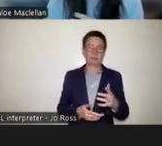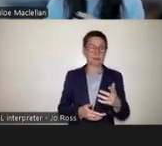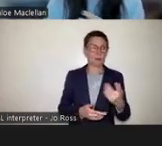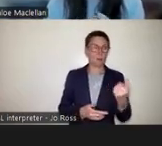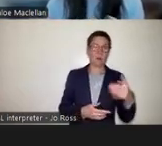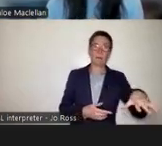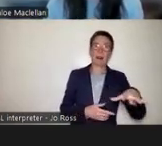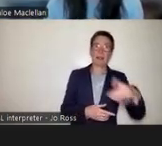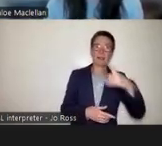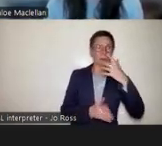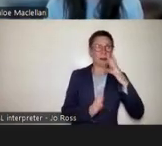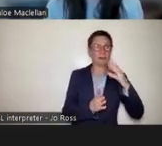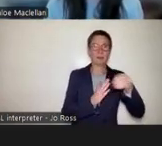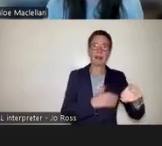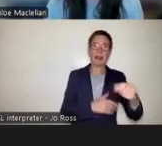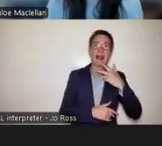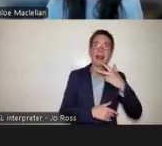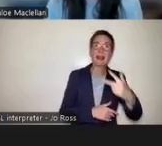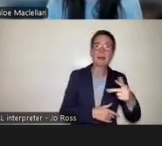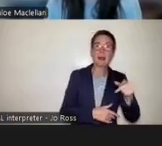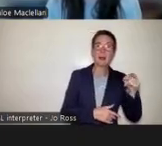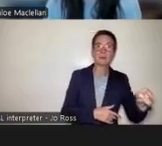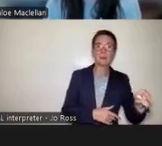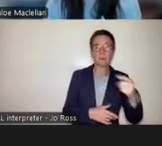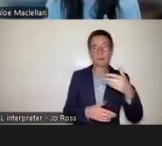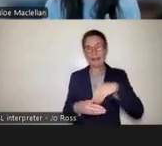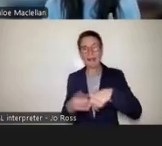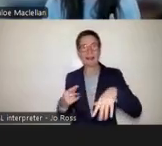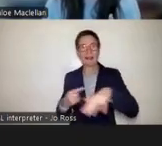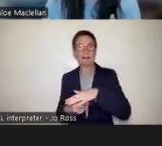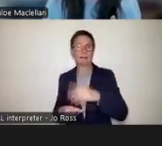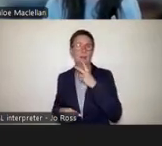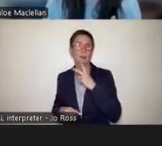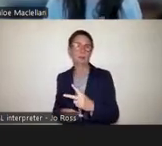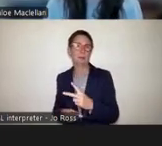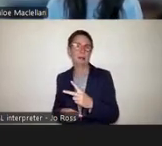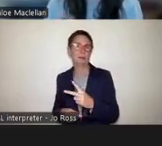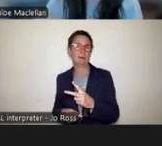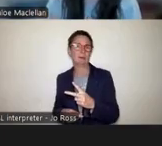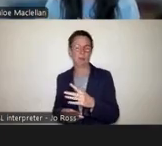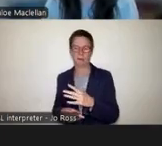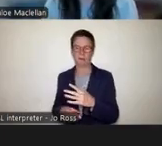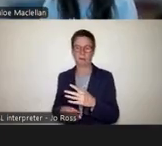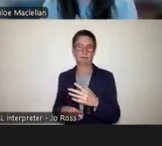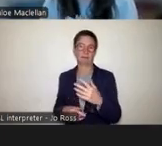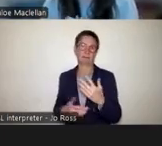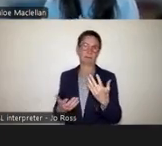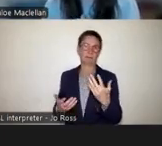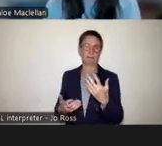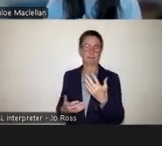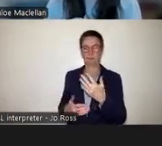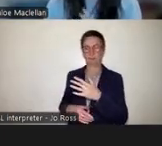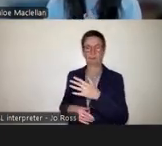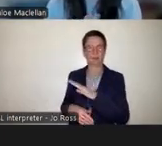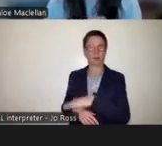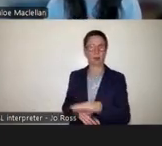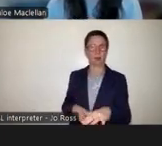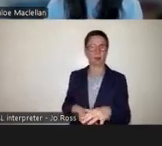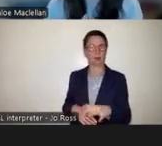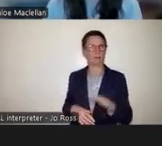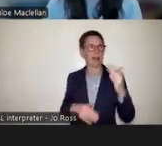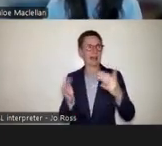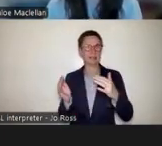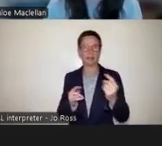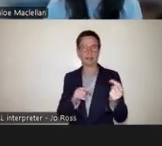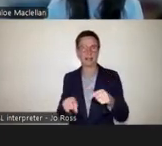setting, they have in their setting for £2 a toddler. Adults are free, and that's really clear.